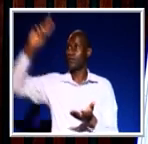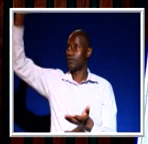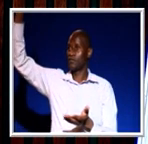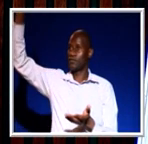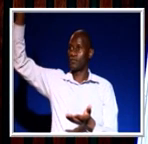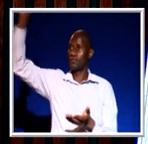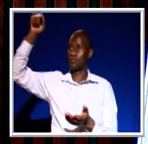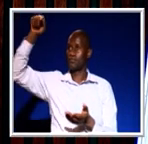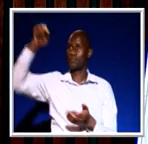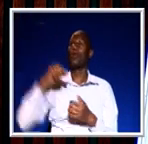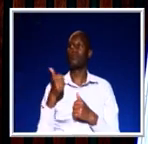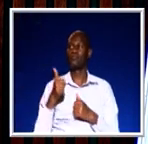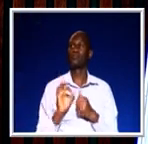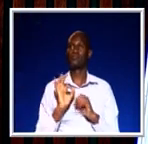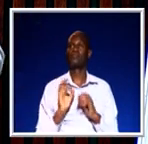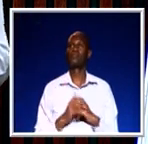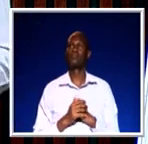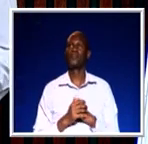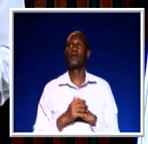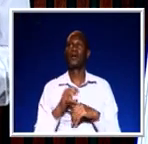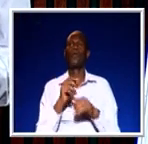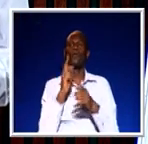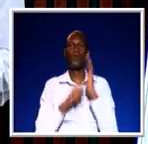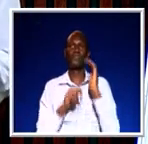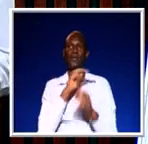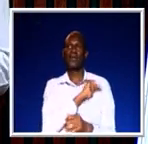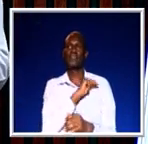So what is the nature of the image?